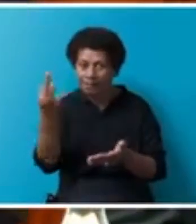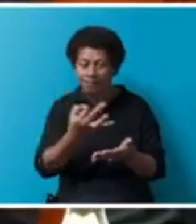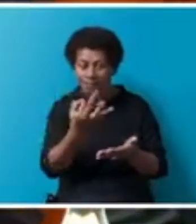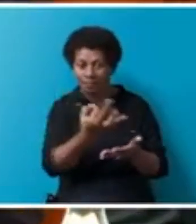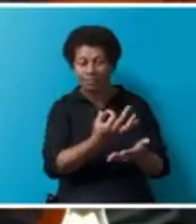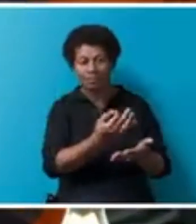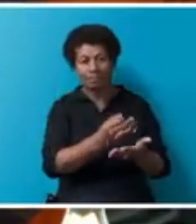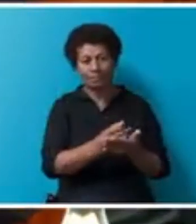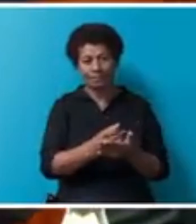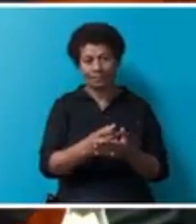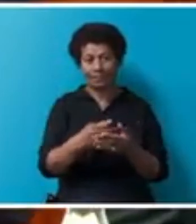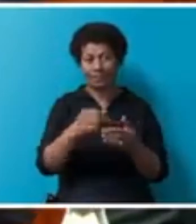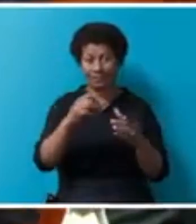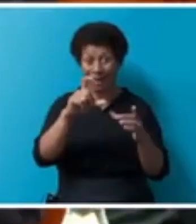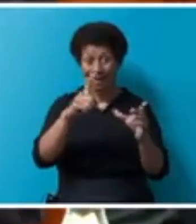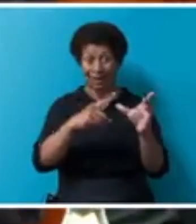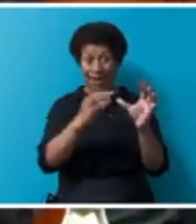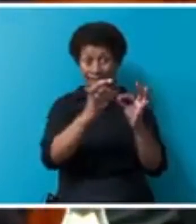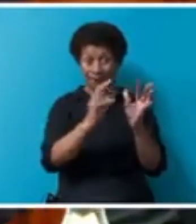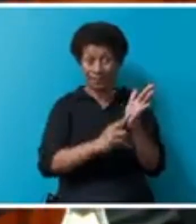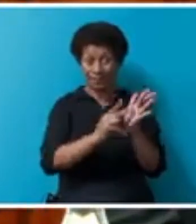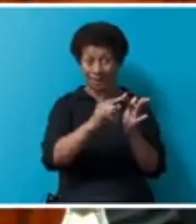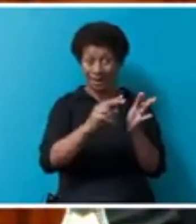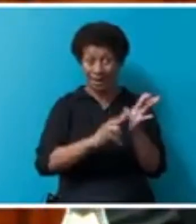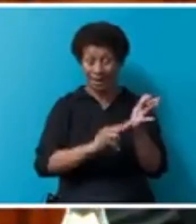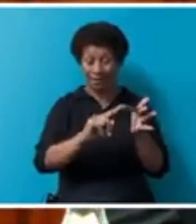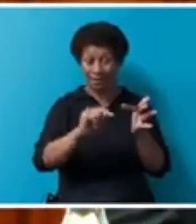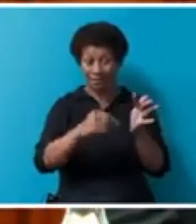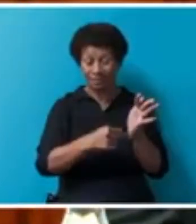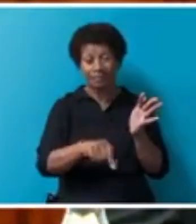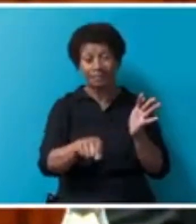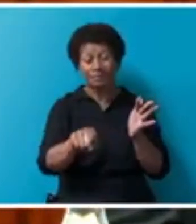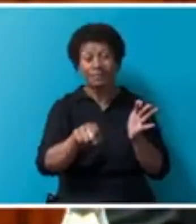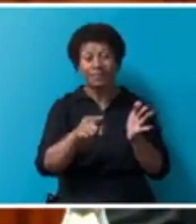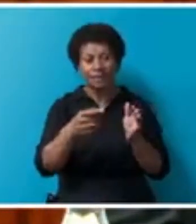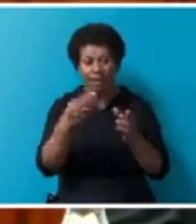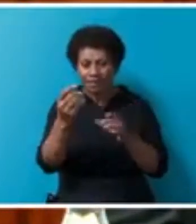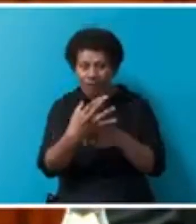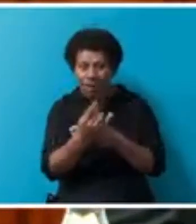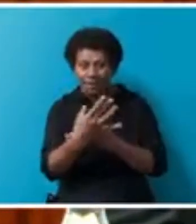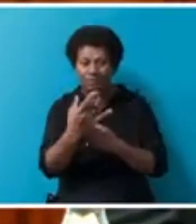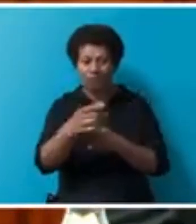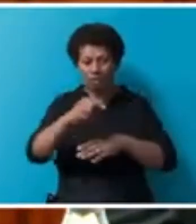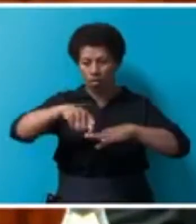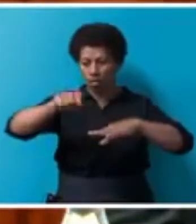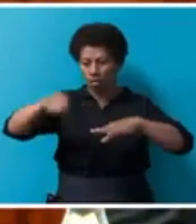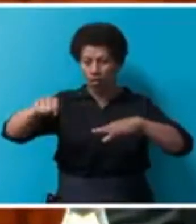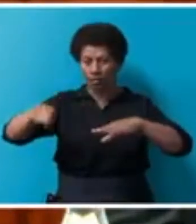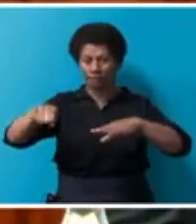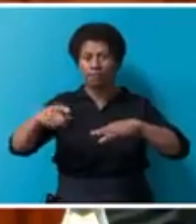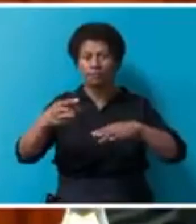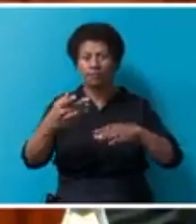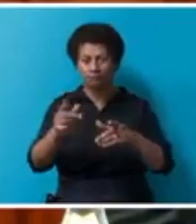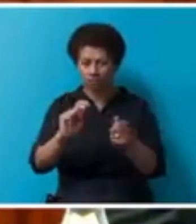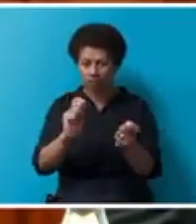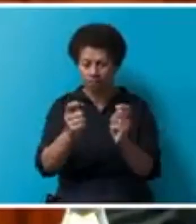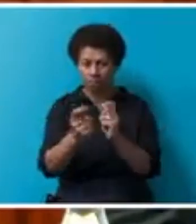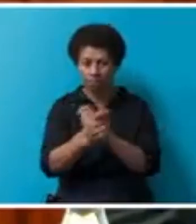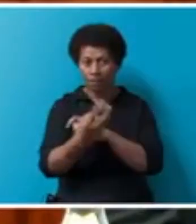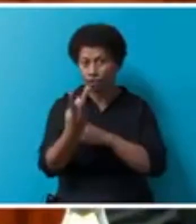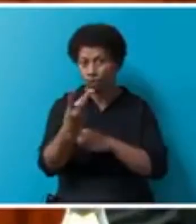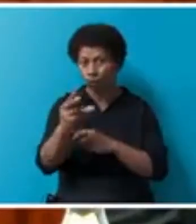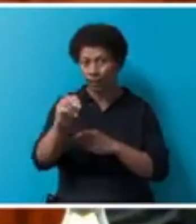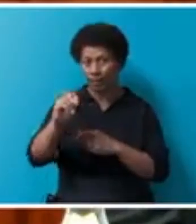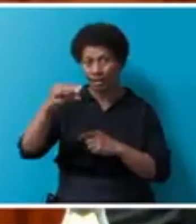the AG's Office instituted an advisory opinion proceeding on the Supreme Court relating to the amendment provisions of the 2013